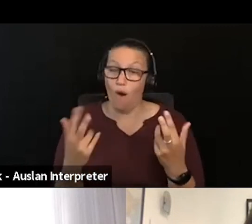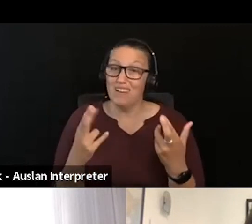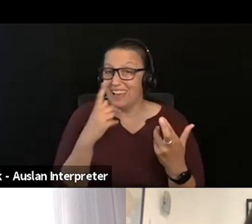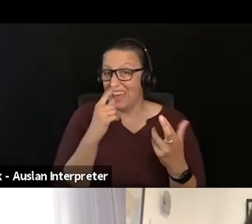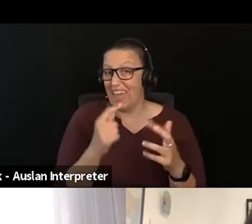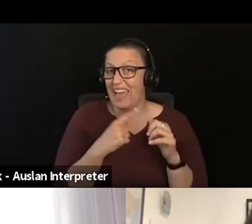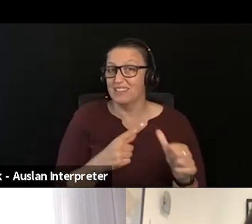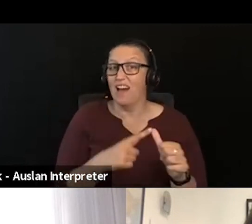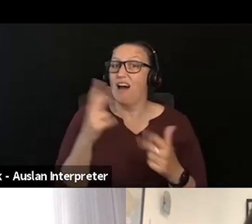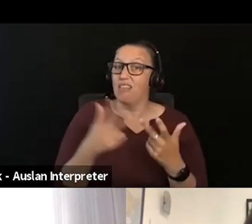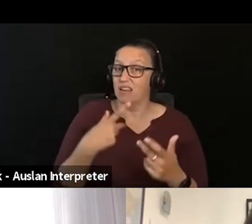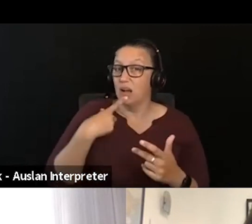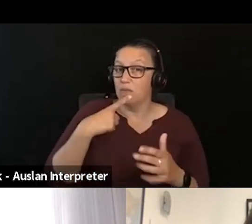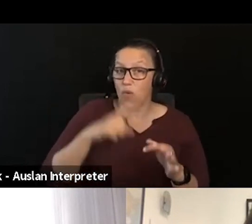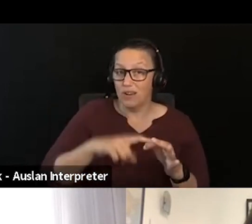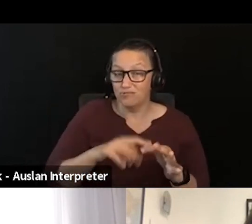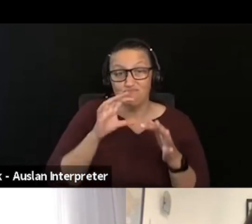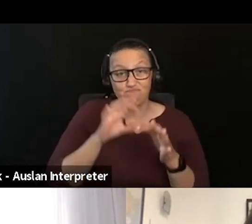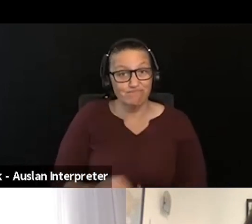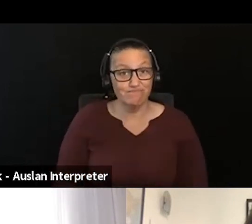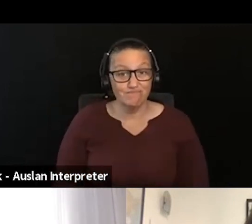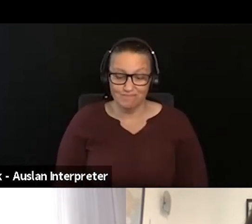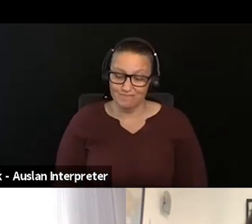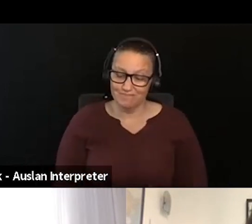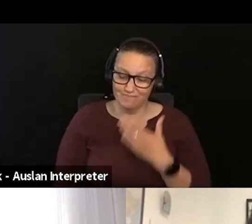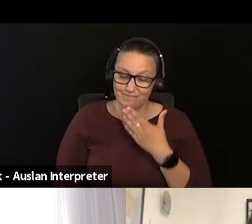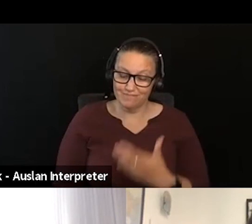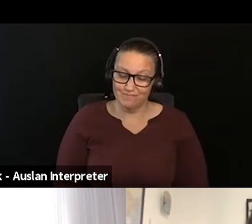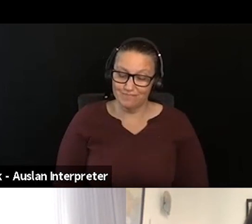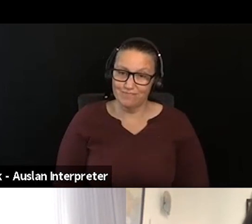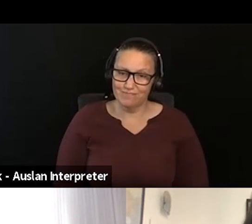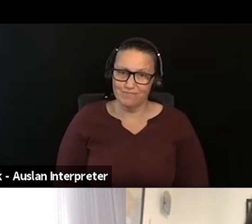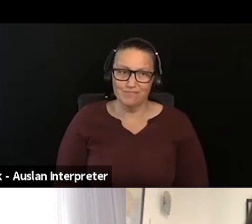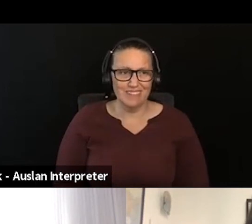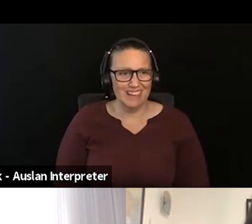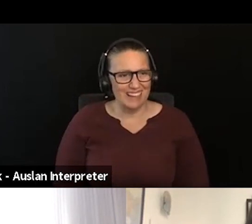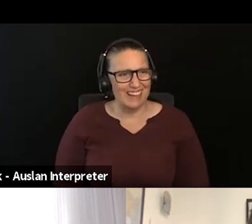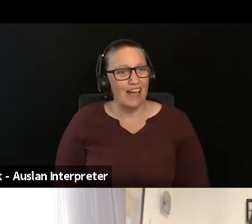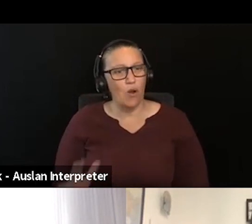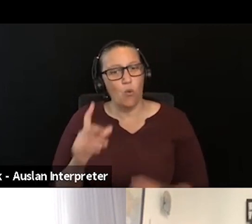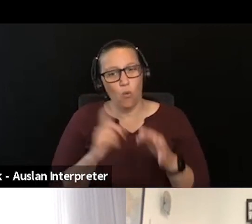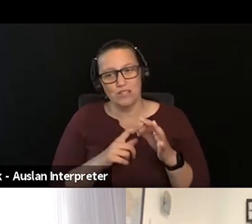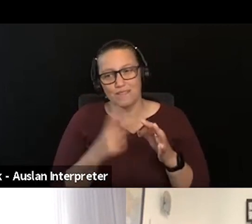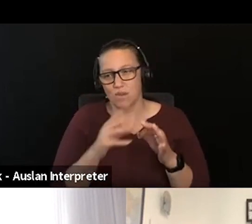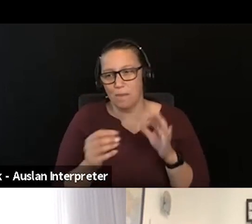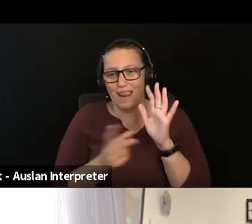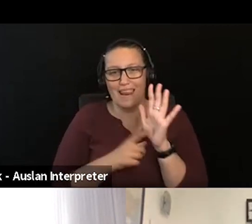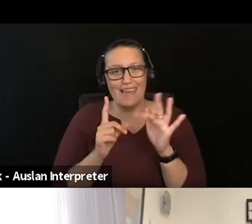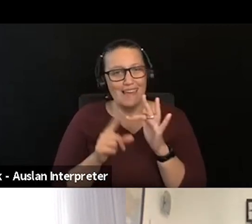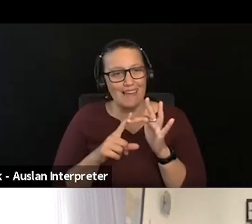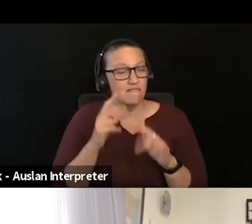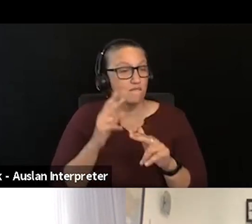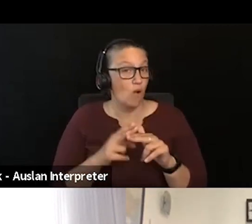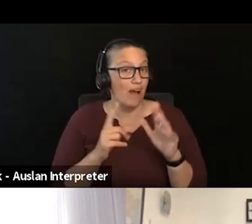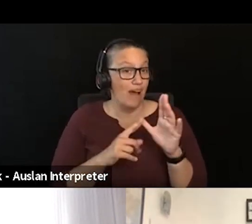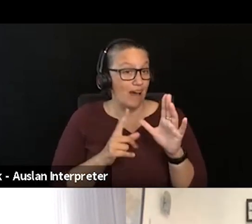relevant clinically and policy-wise. Thanks, Louisa. So a question from Lee for Anik, but Louisa, either